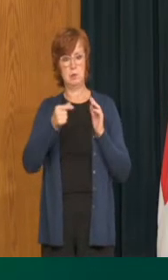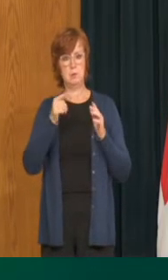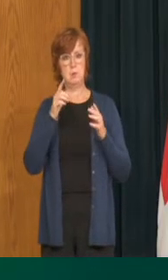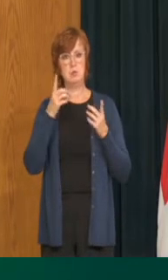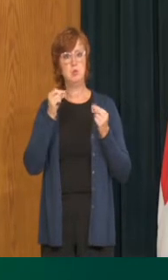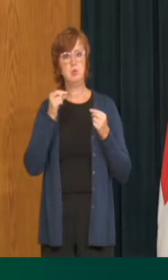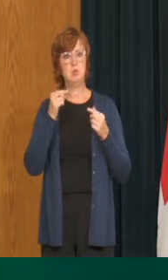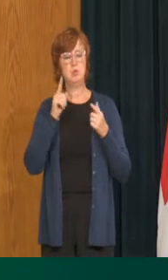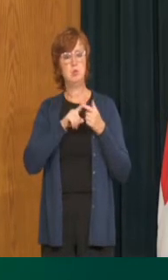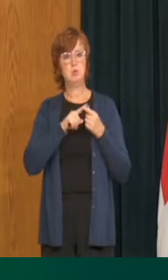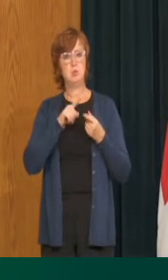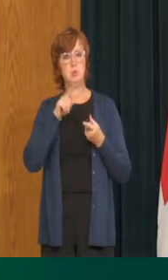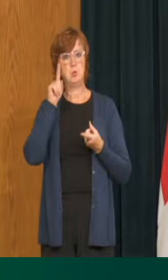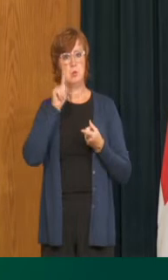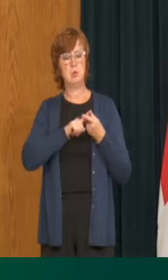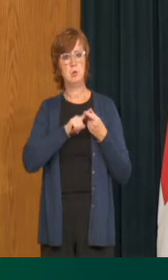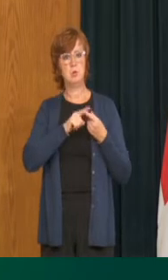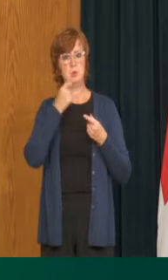recent